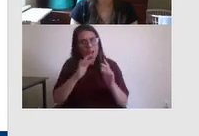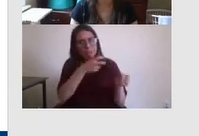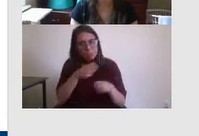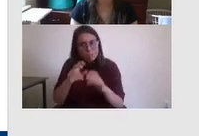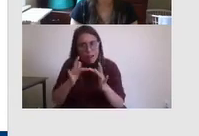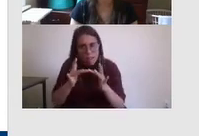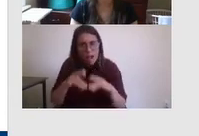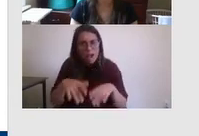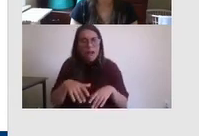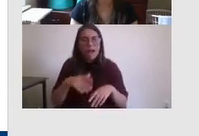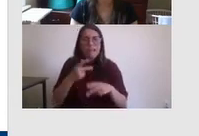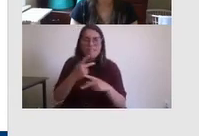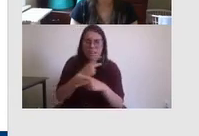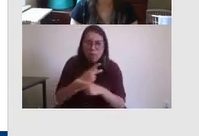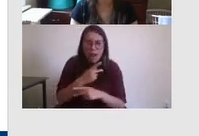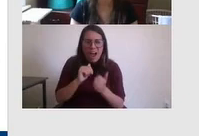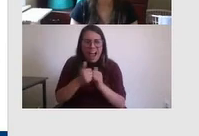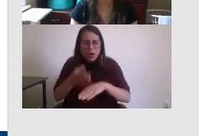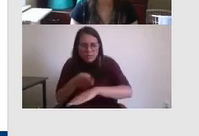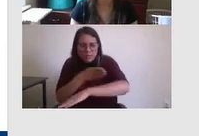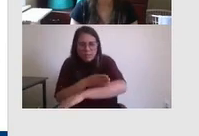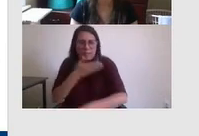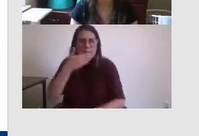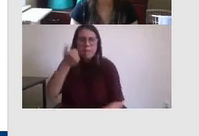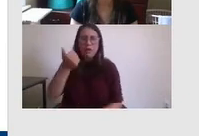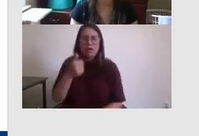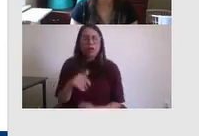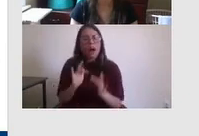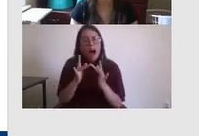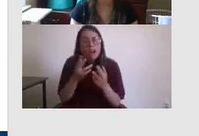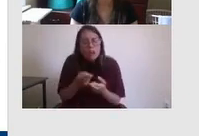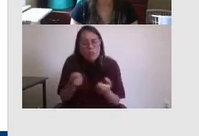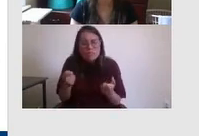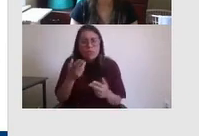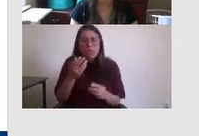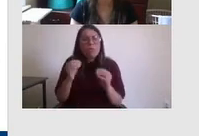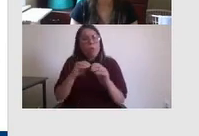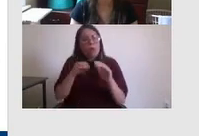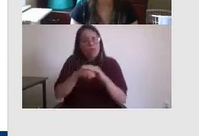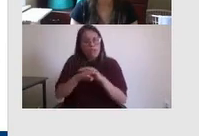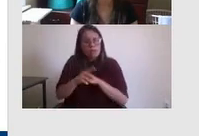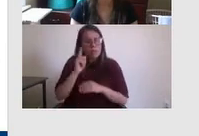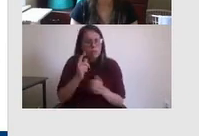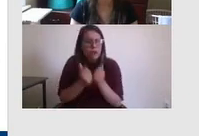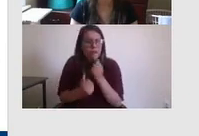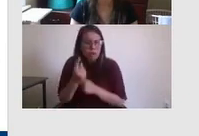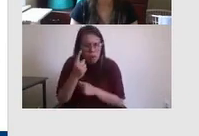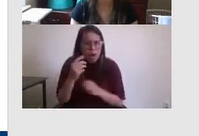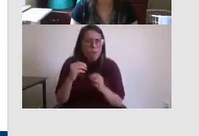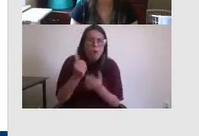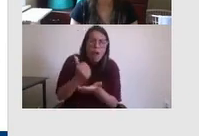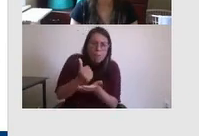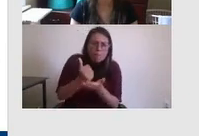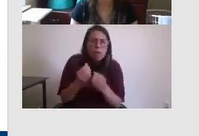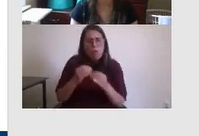it making our online resources more accessible to everybody and more helpful to everybody.